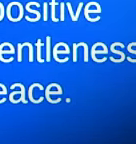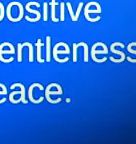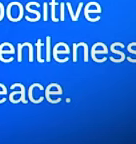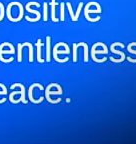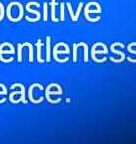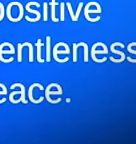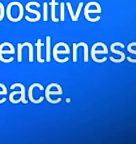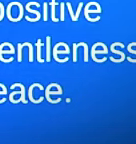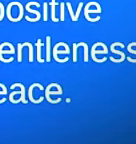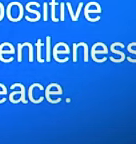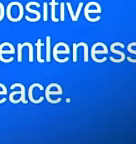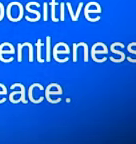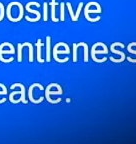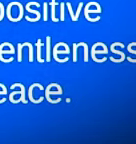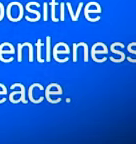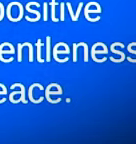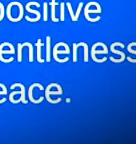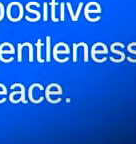peace.